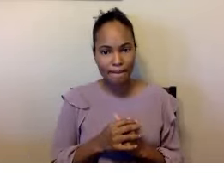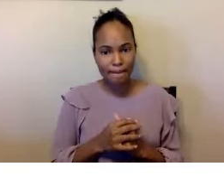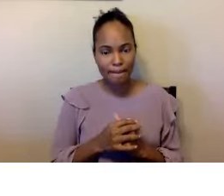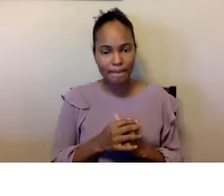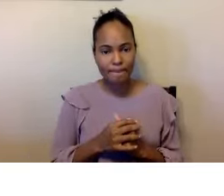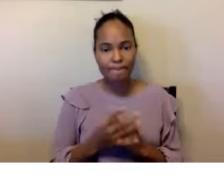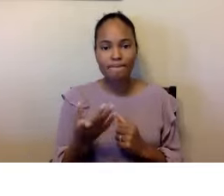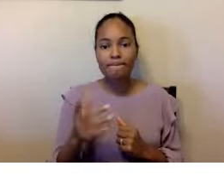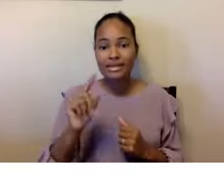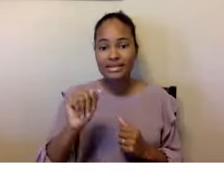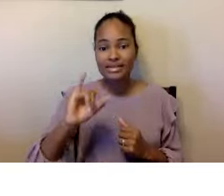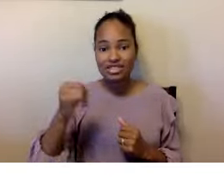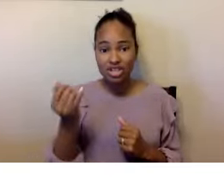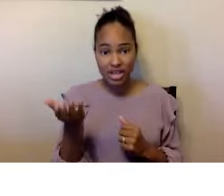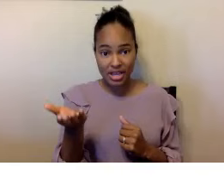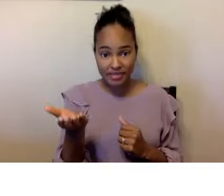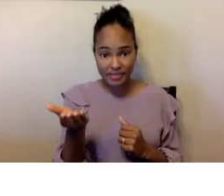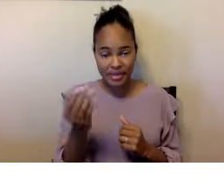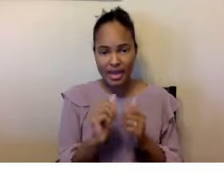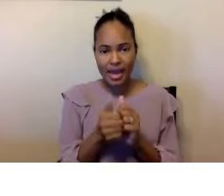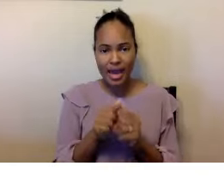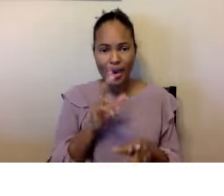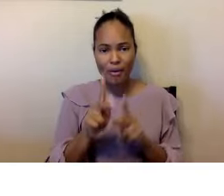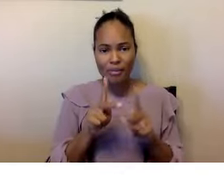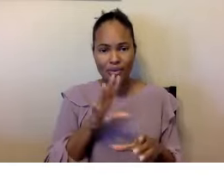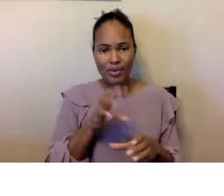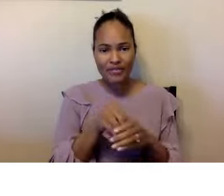What do you think, TJ? How can people get involved?